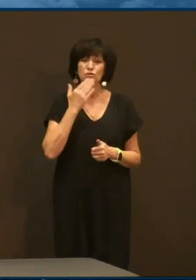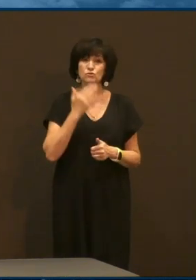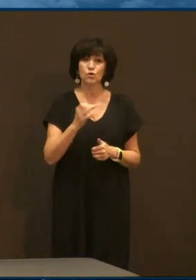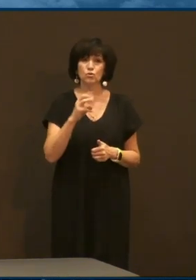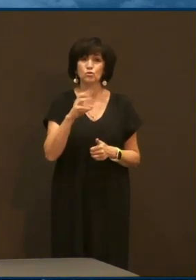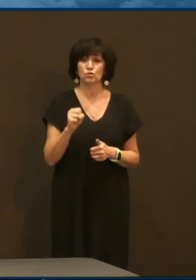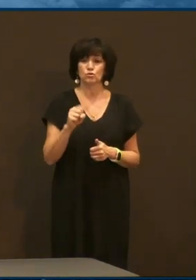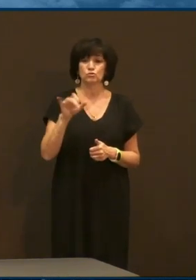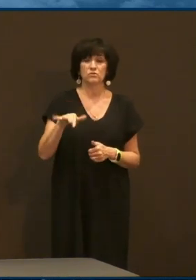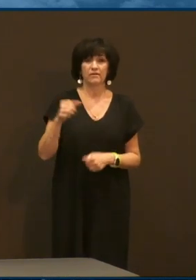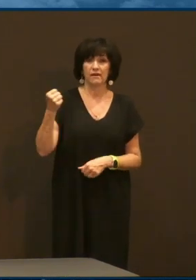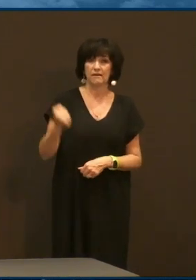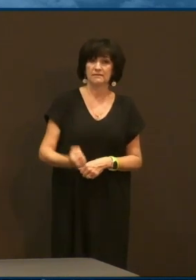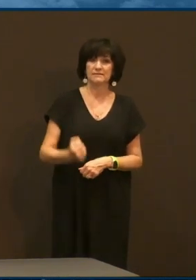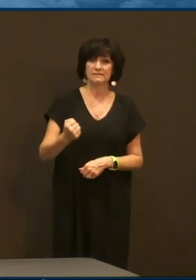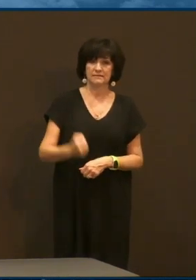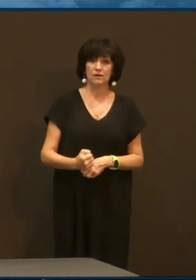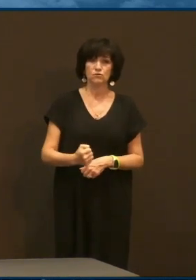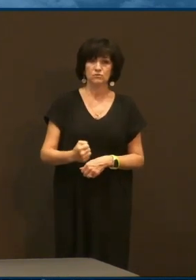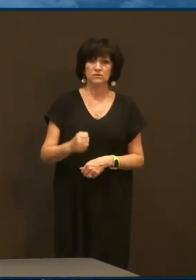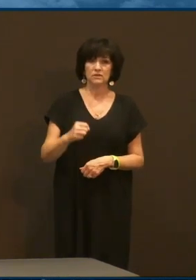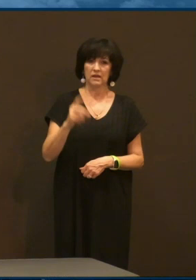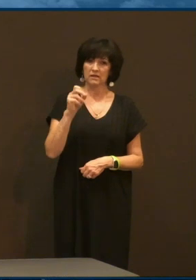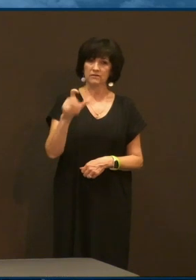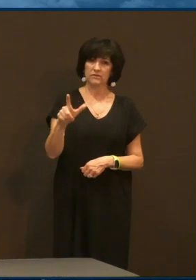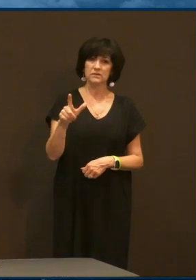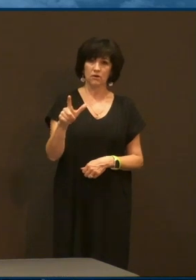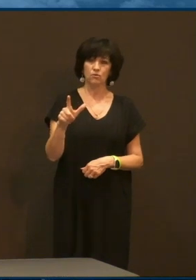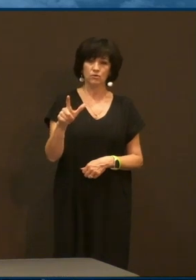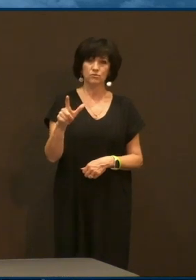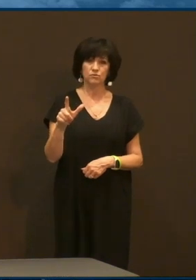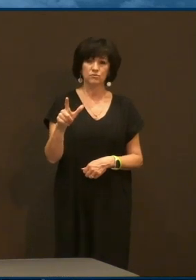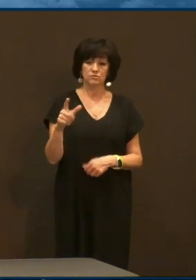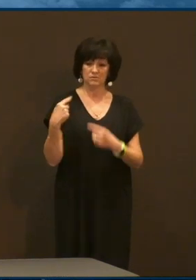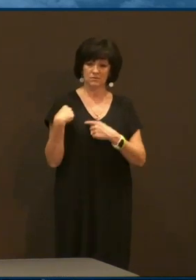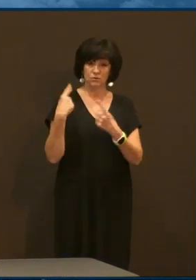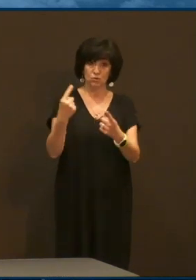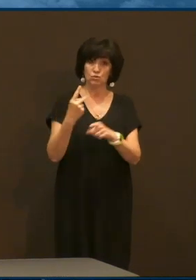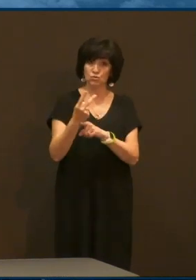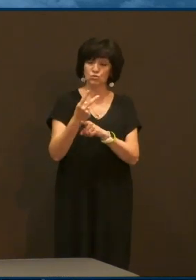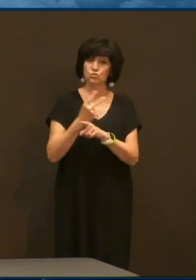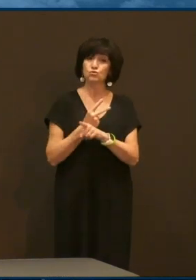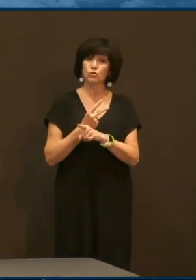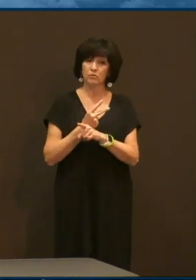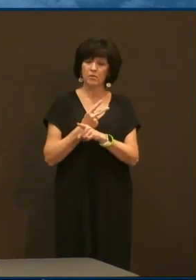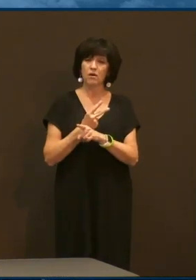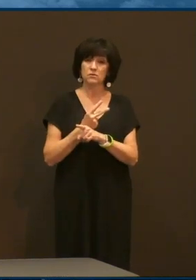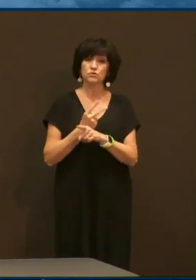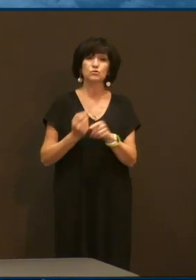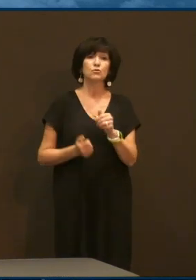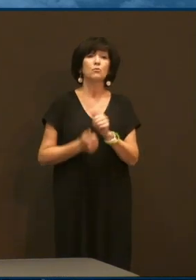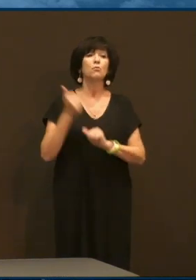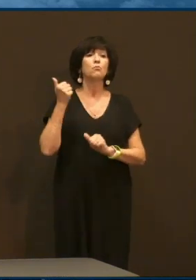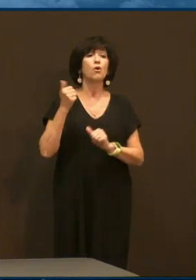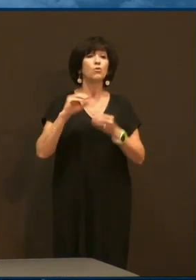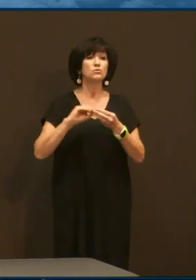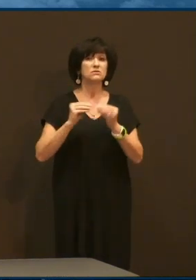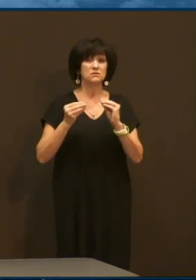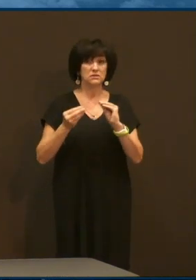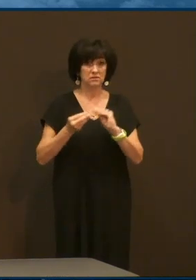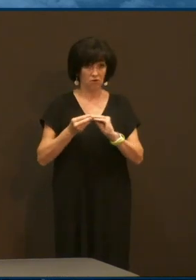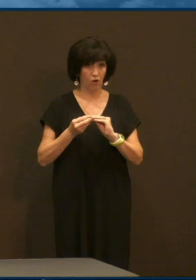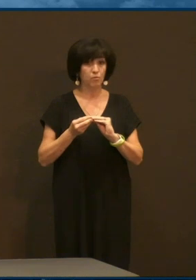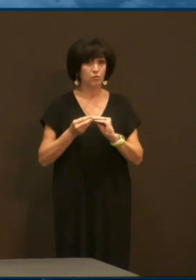from downstate for the bulk of the last 2 months, really. The number of the outbreak that we had